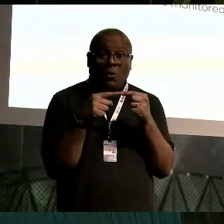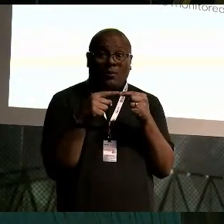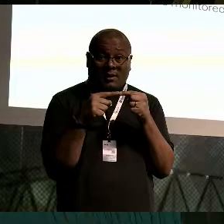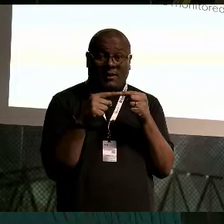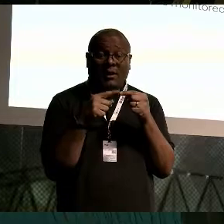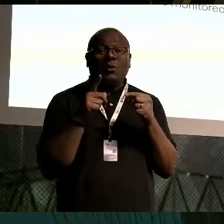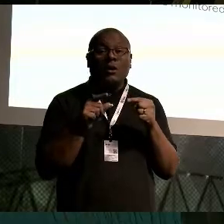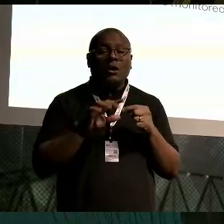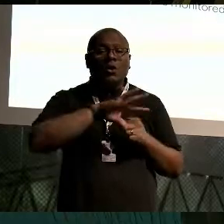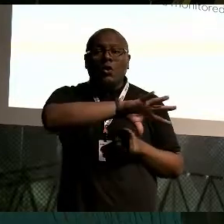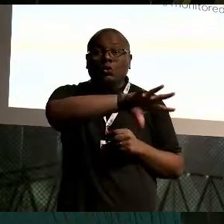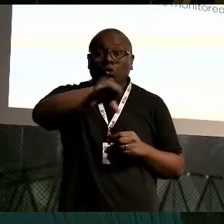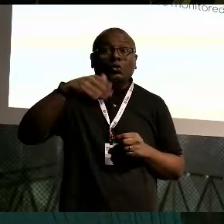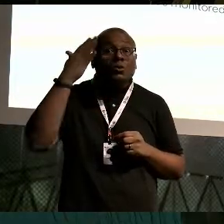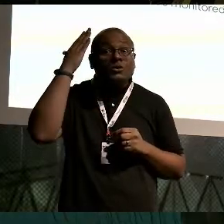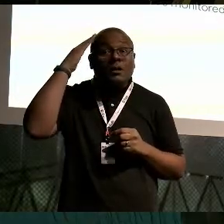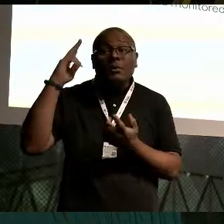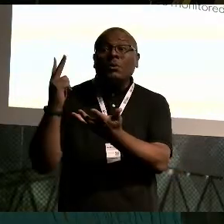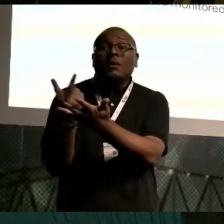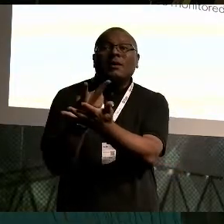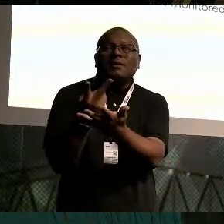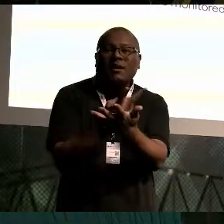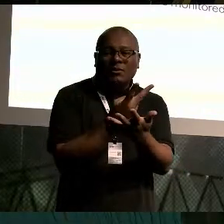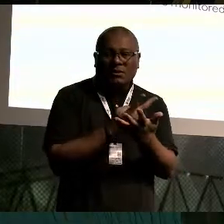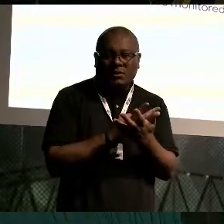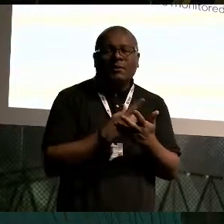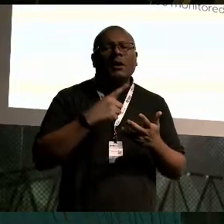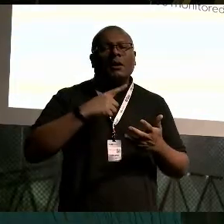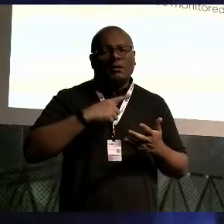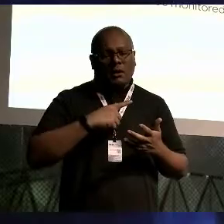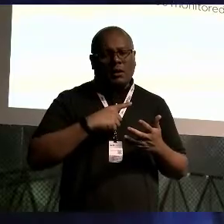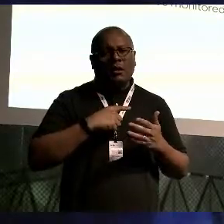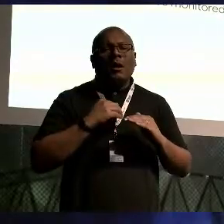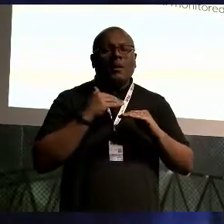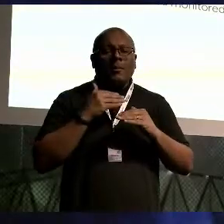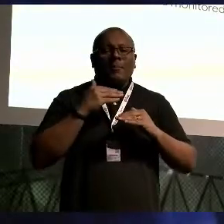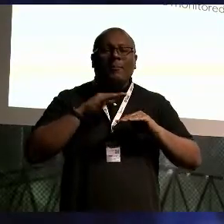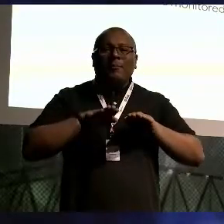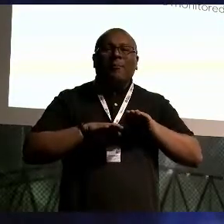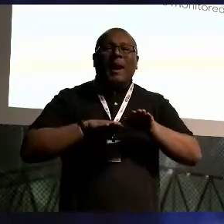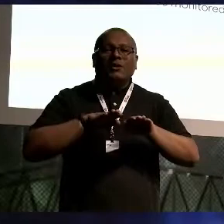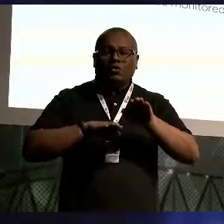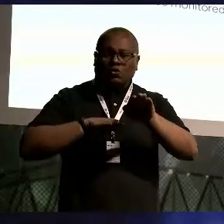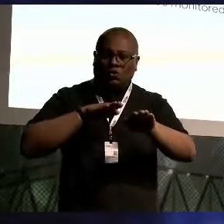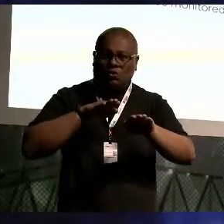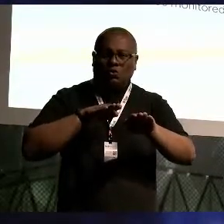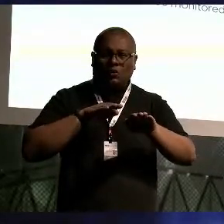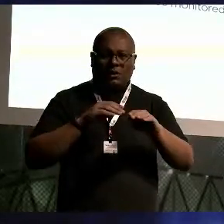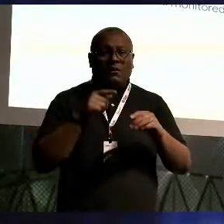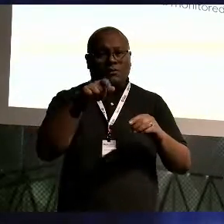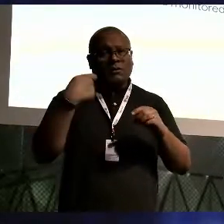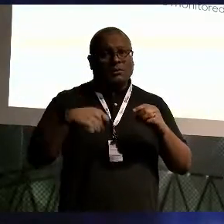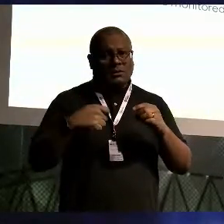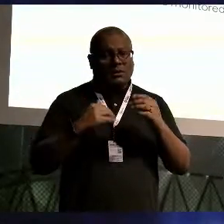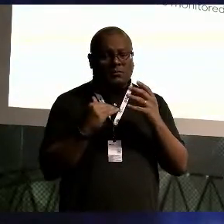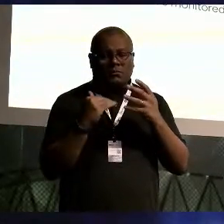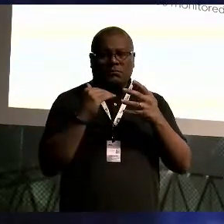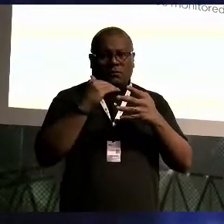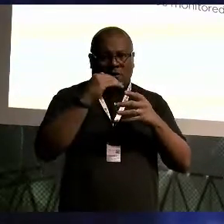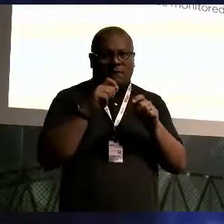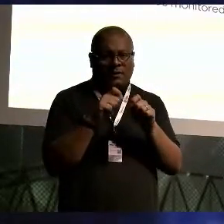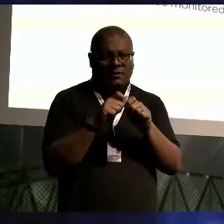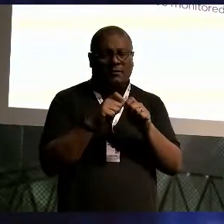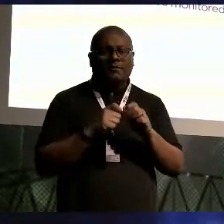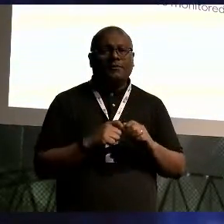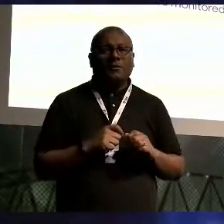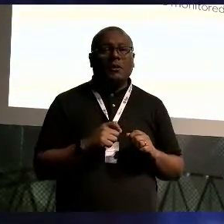And in orchestration, there's distinct steps. And each step is very obvious what should happen in that step.